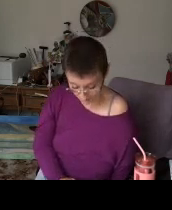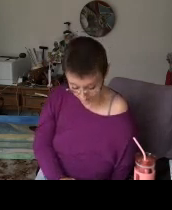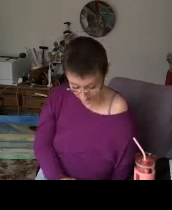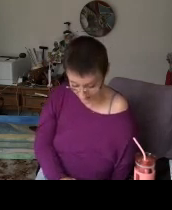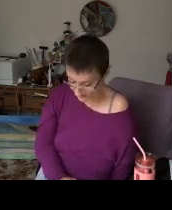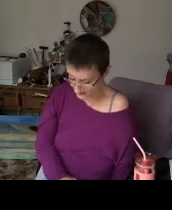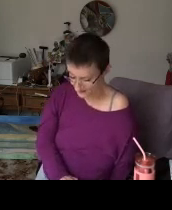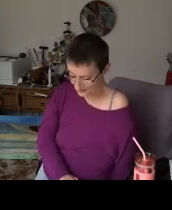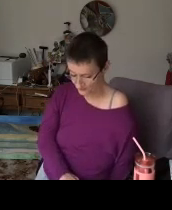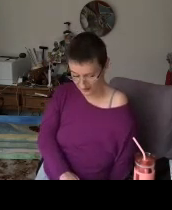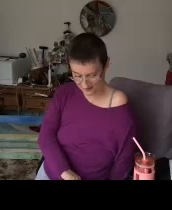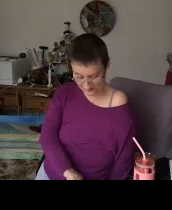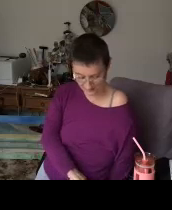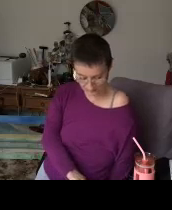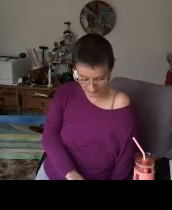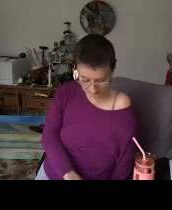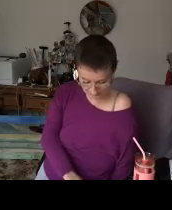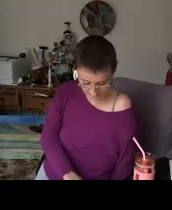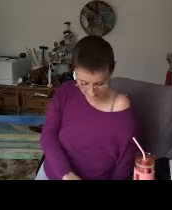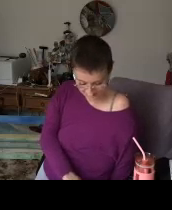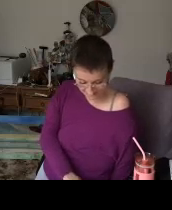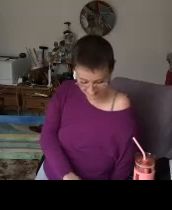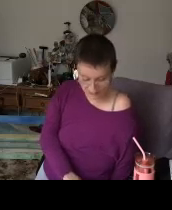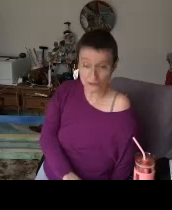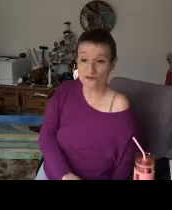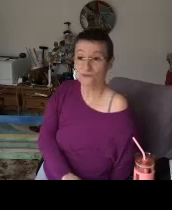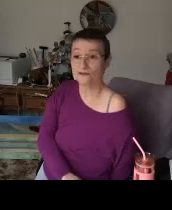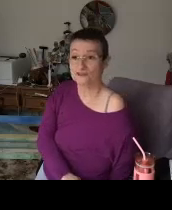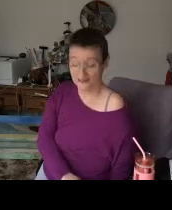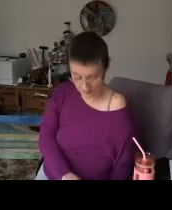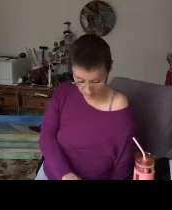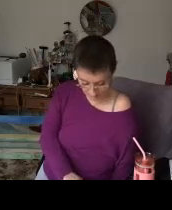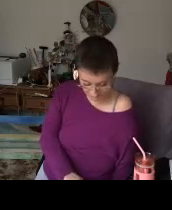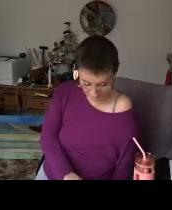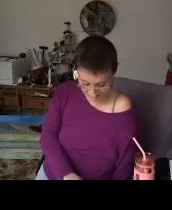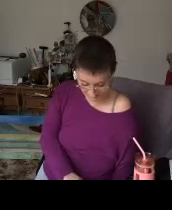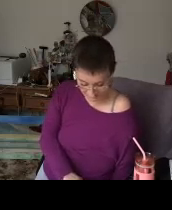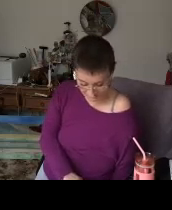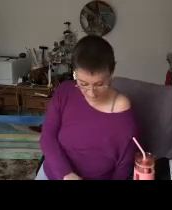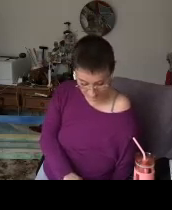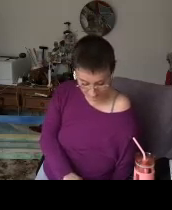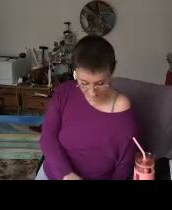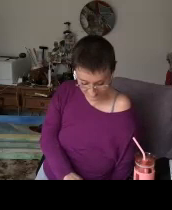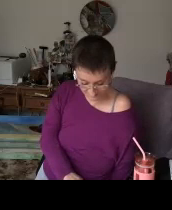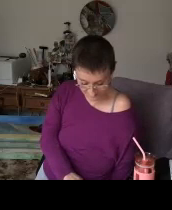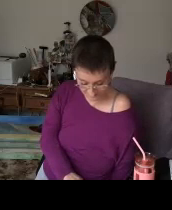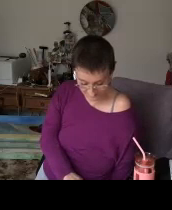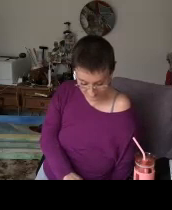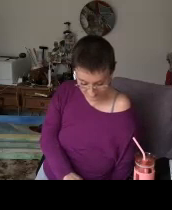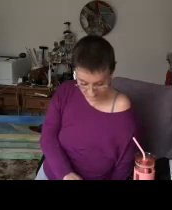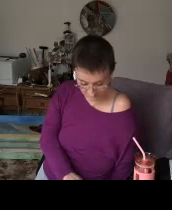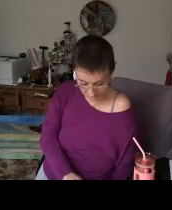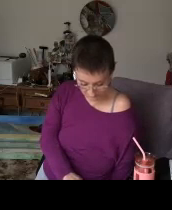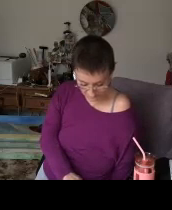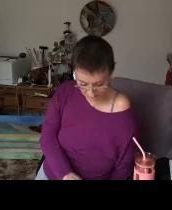so I couldn't resist taking the old deluxe wheelchair up there to do an